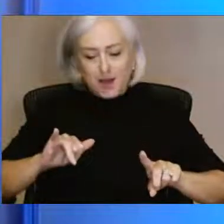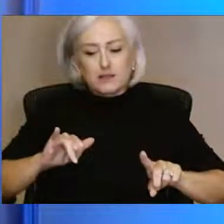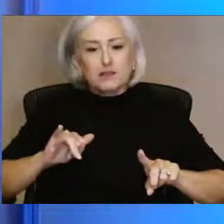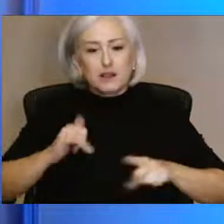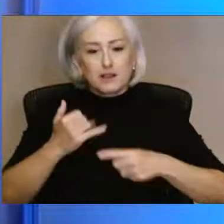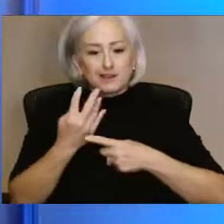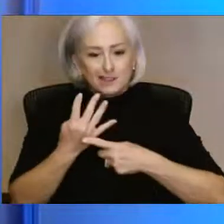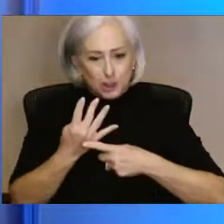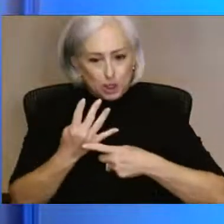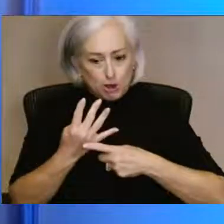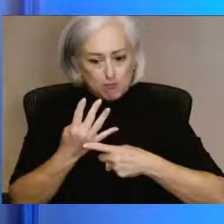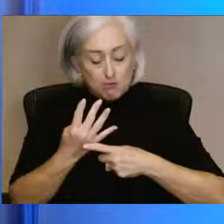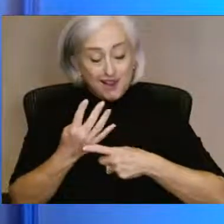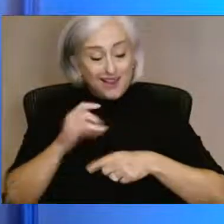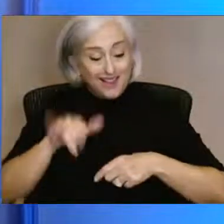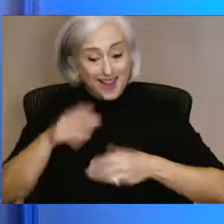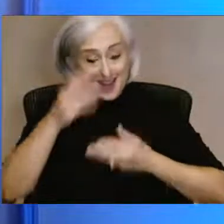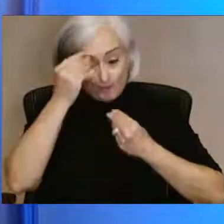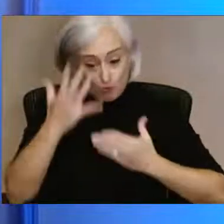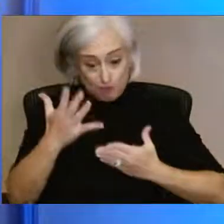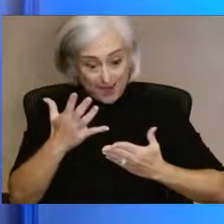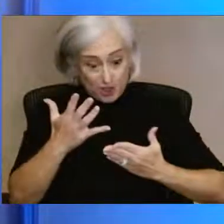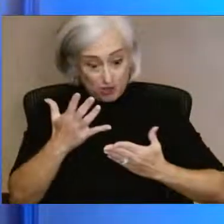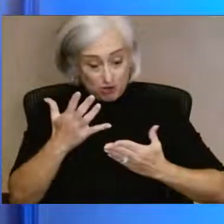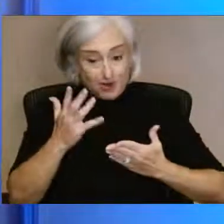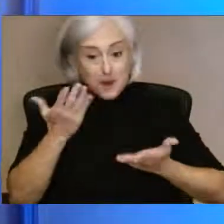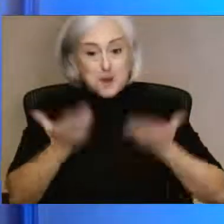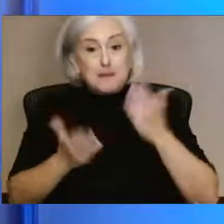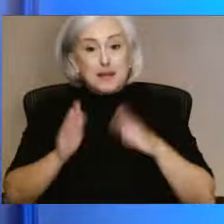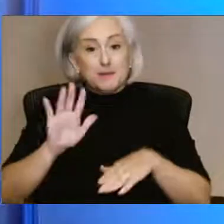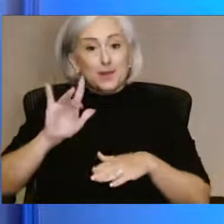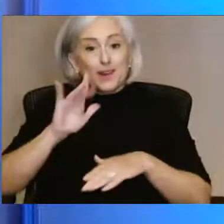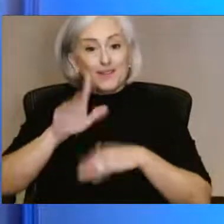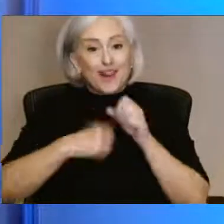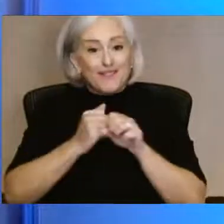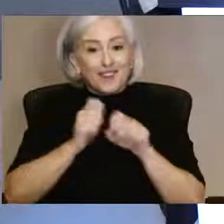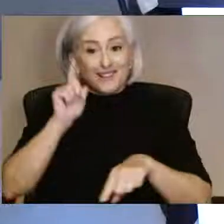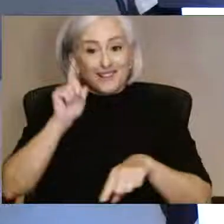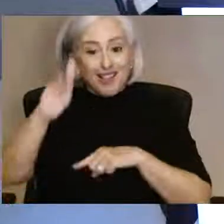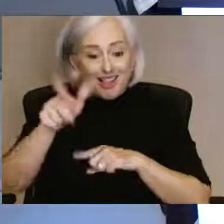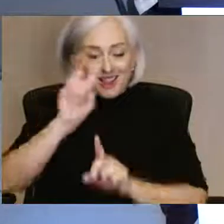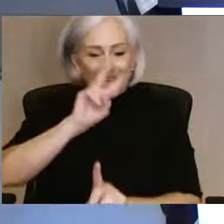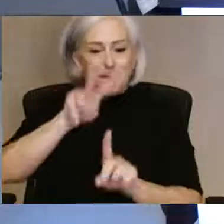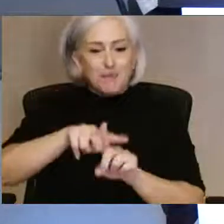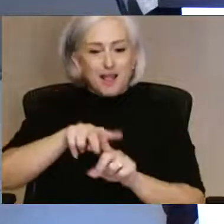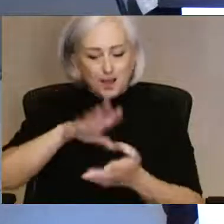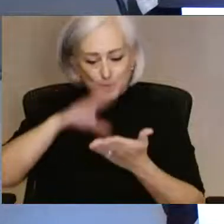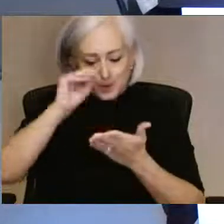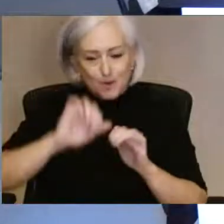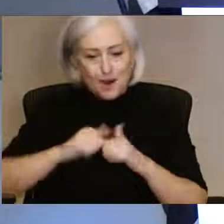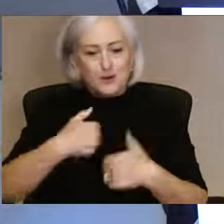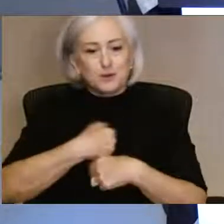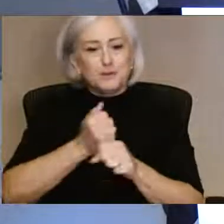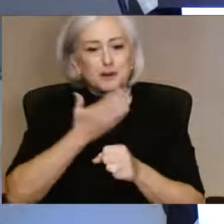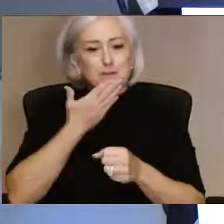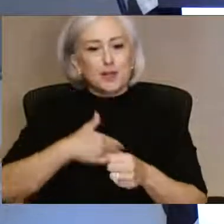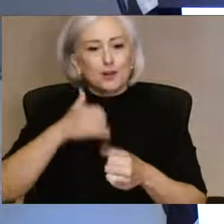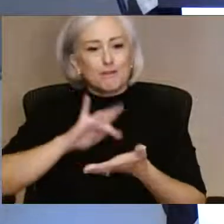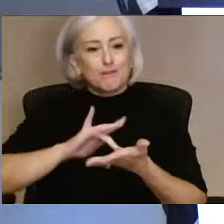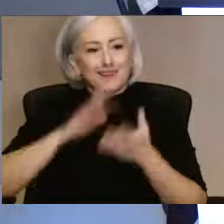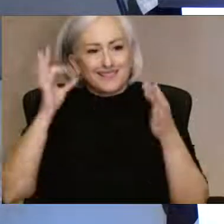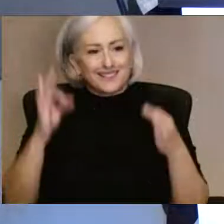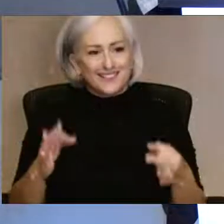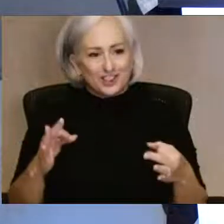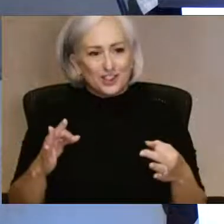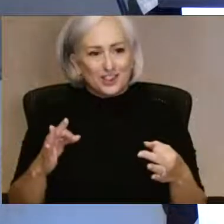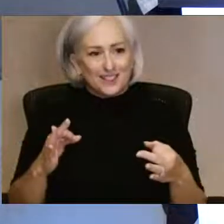information and use it to help healthcare decisions. Mm-hmm. And a follow-up to that, which I hope we're not going to get too far in the weeds